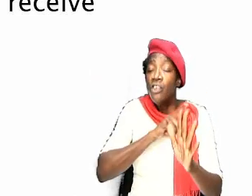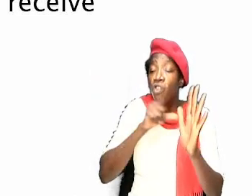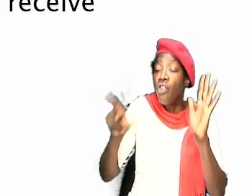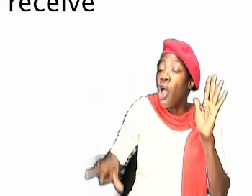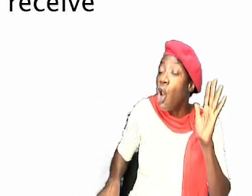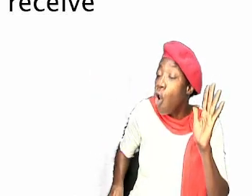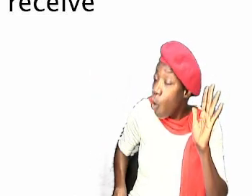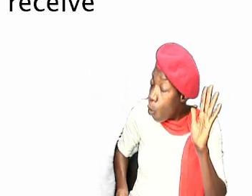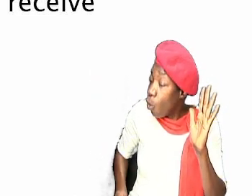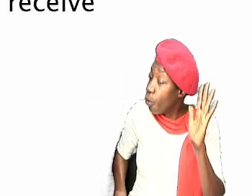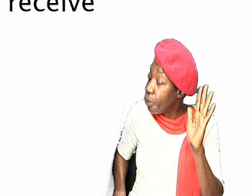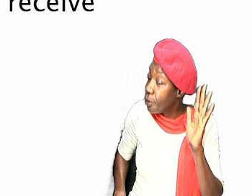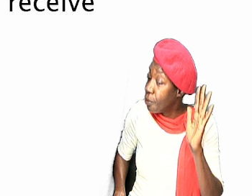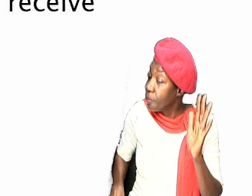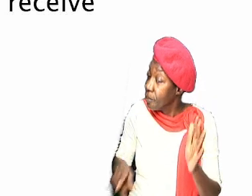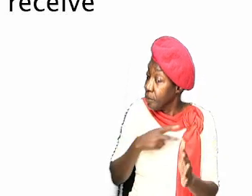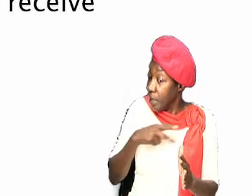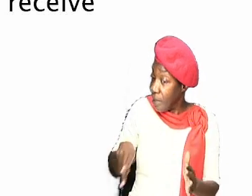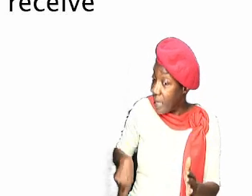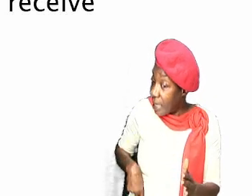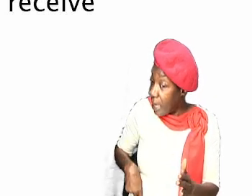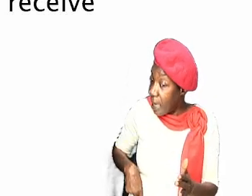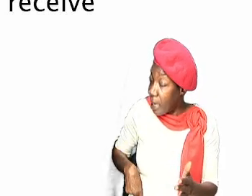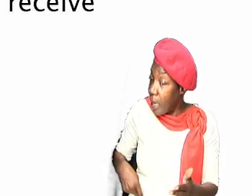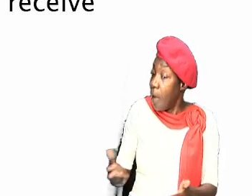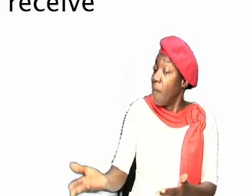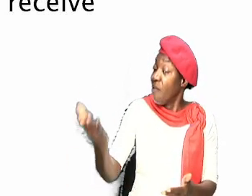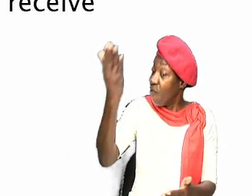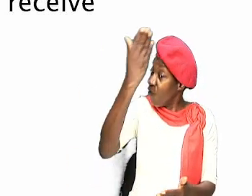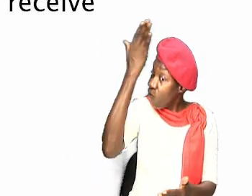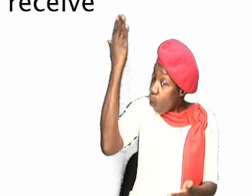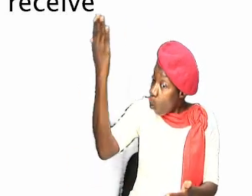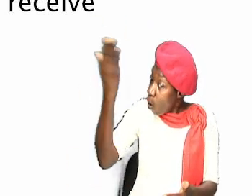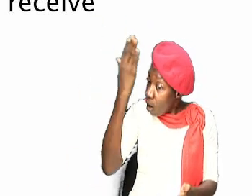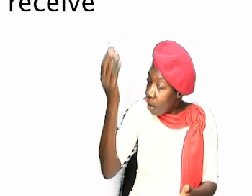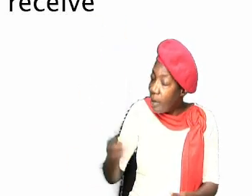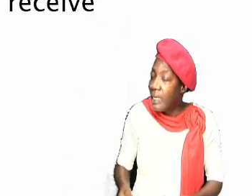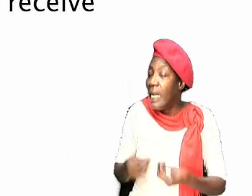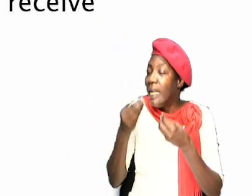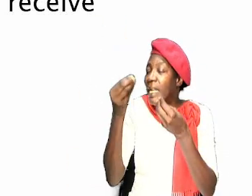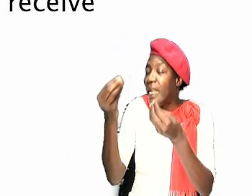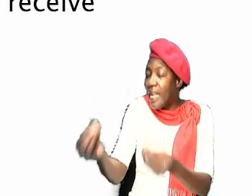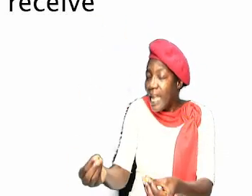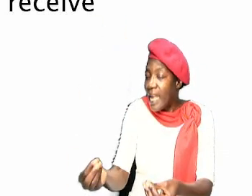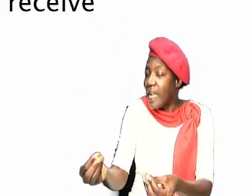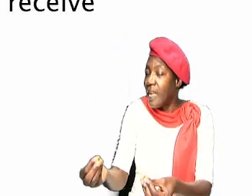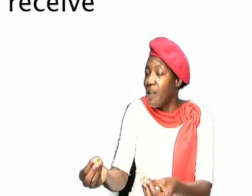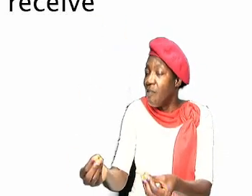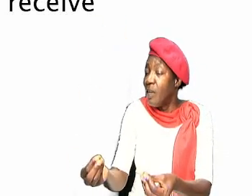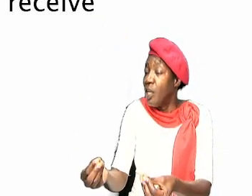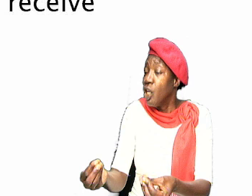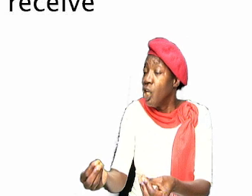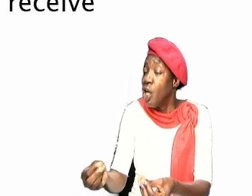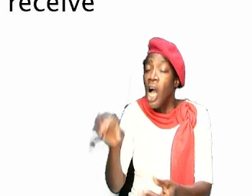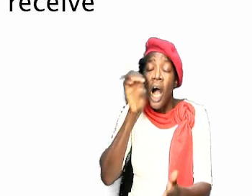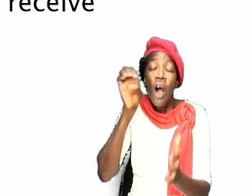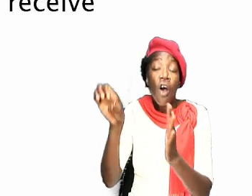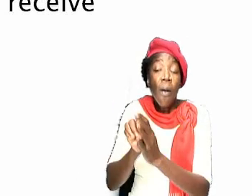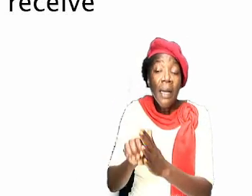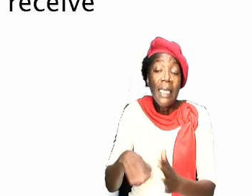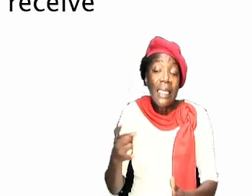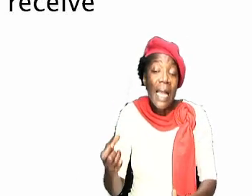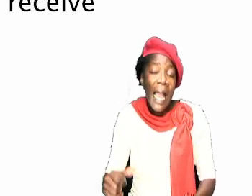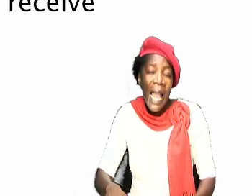This was the king in earlier chapter, we said, that gave an adjuration and said, if